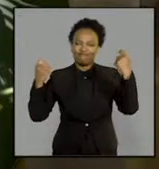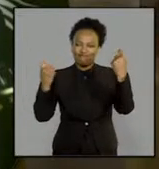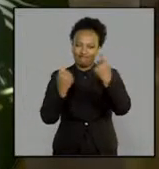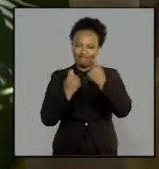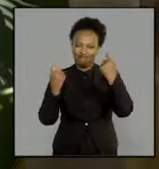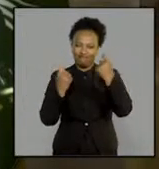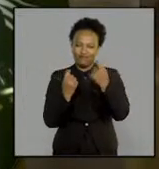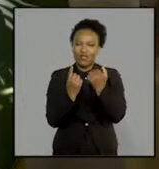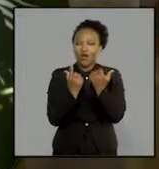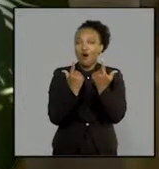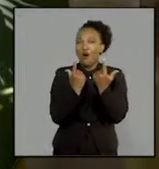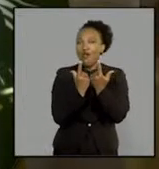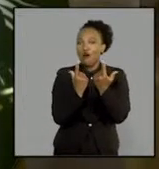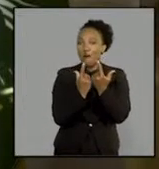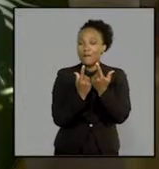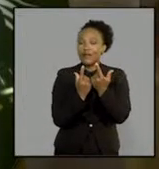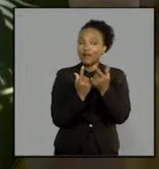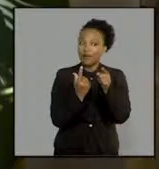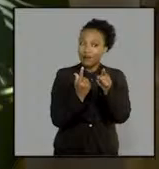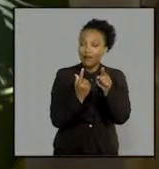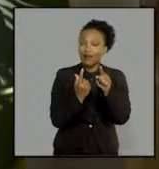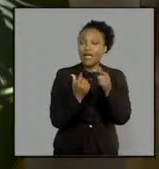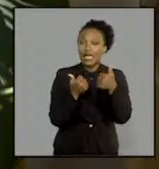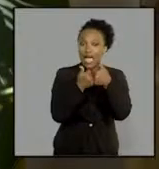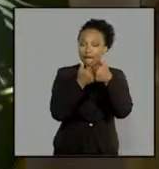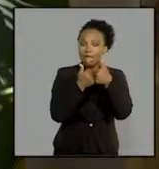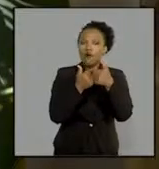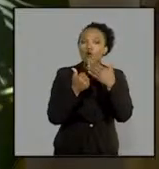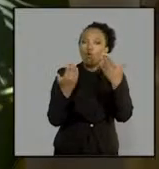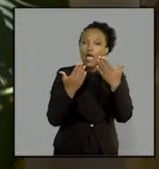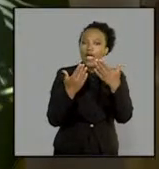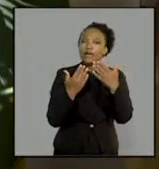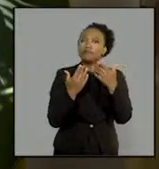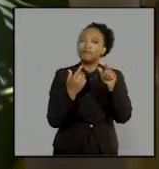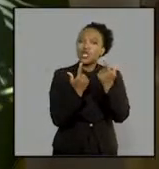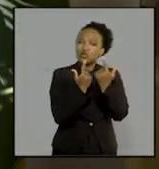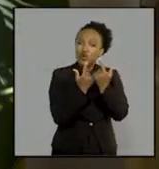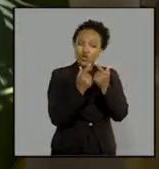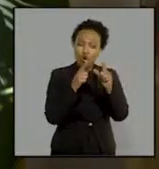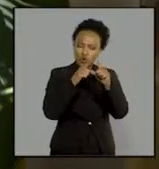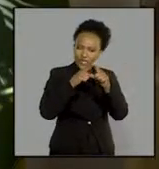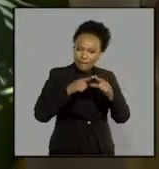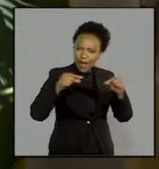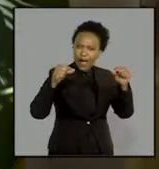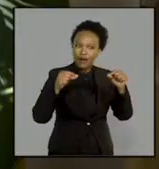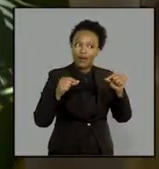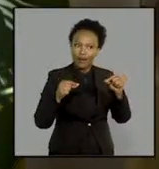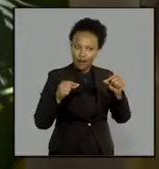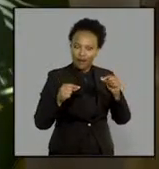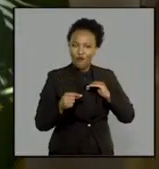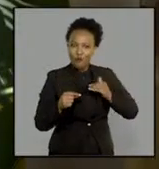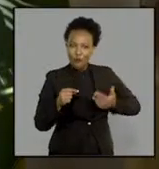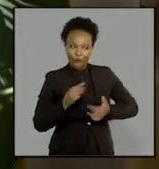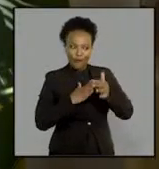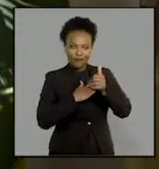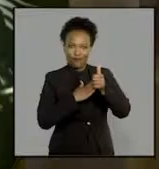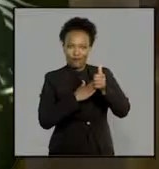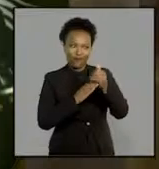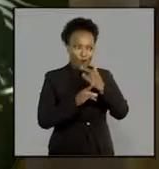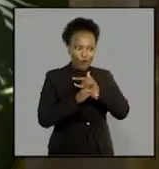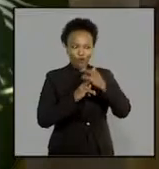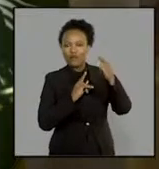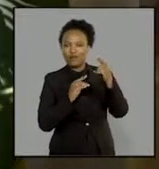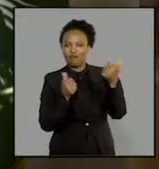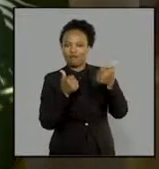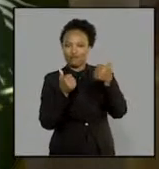achievements at the Olympic Games in Tokyo, Japan. It is women who are leading from the